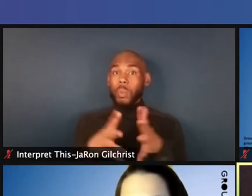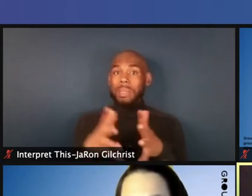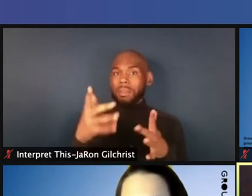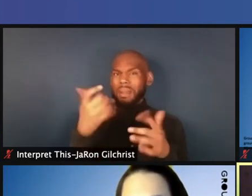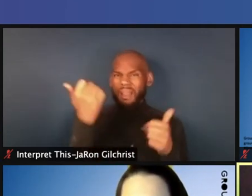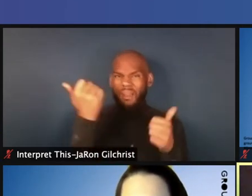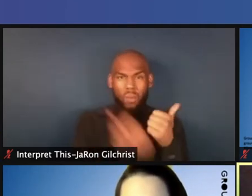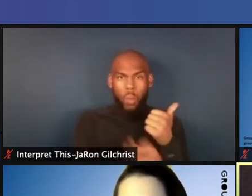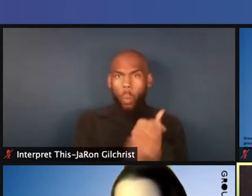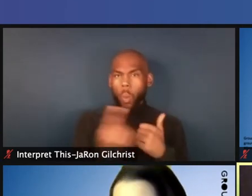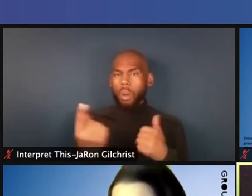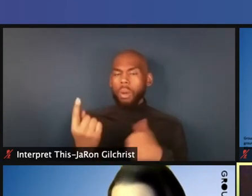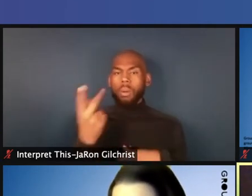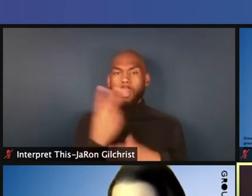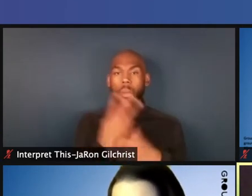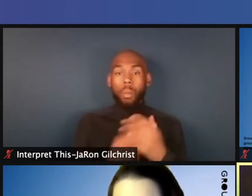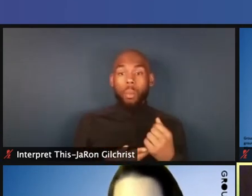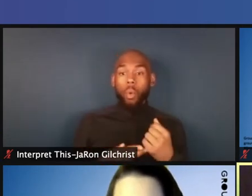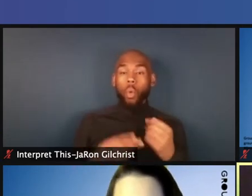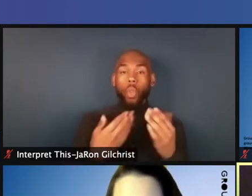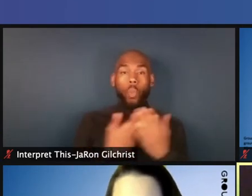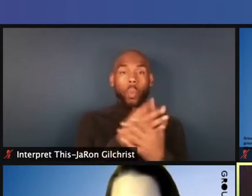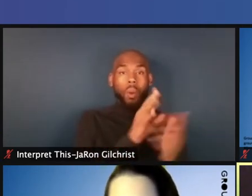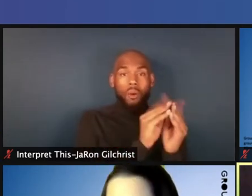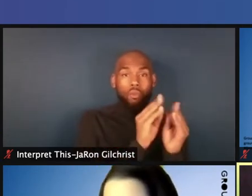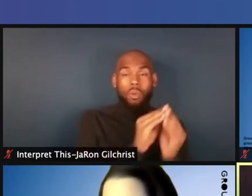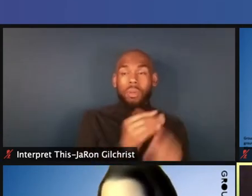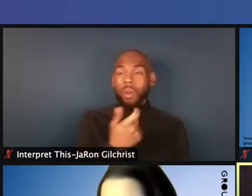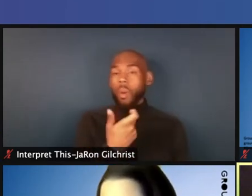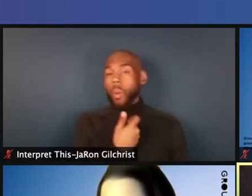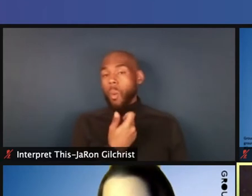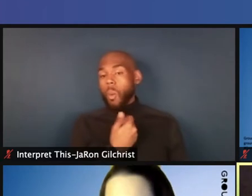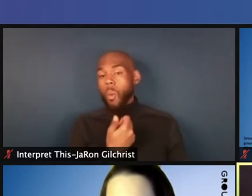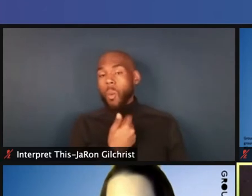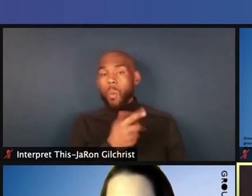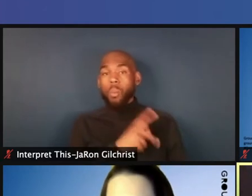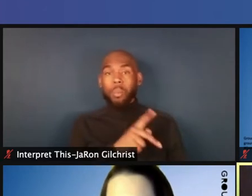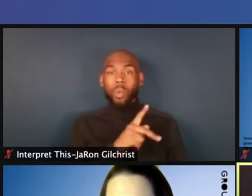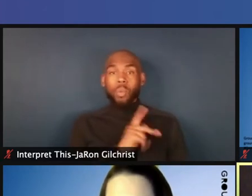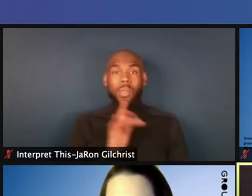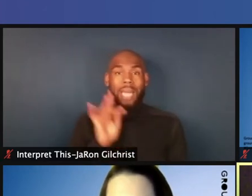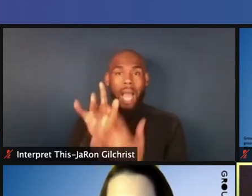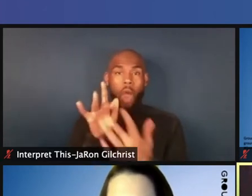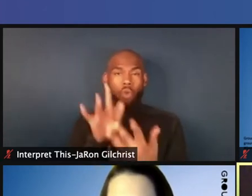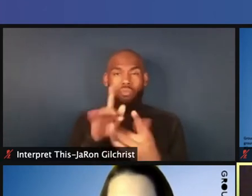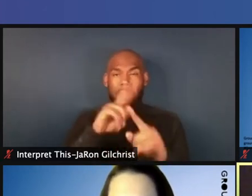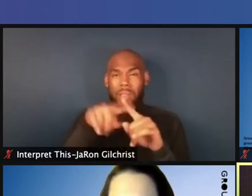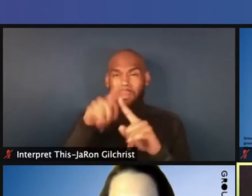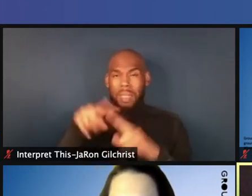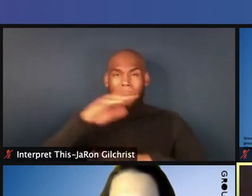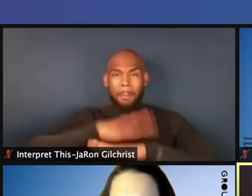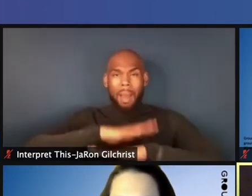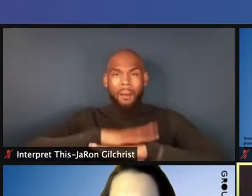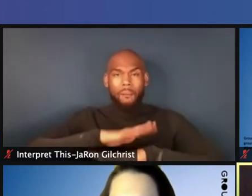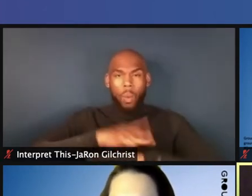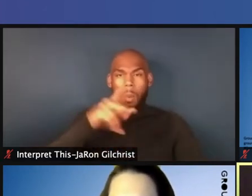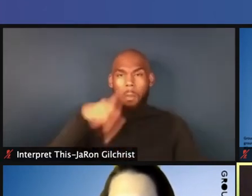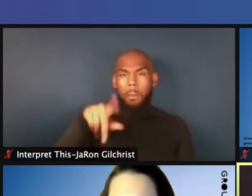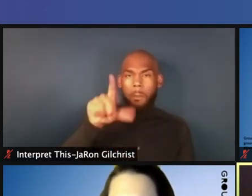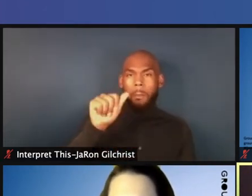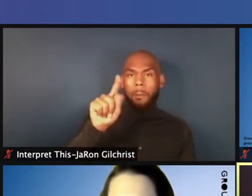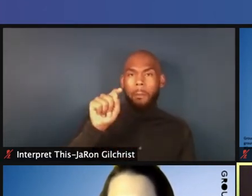everyone, both through the TCG conference, through our own, you know, personal outreach, lots of other platforms, to say, you know,